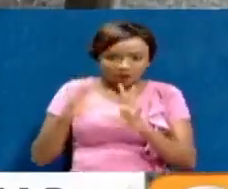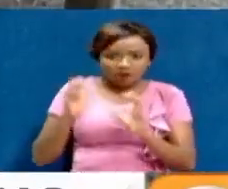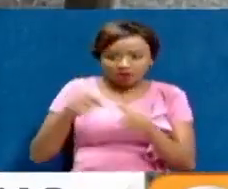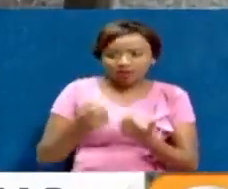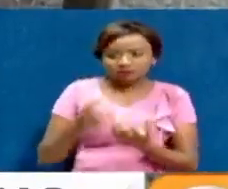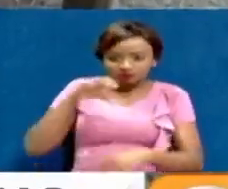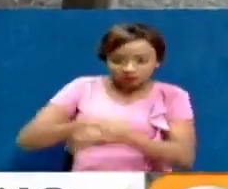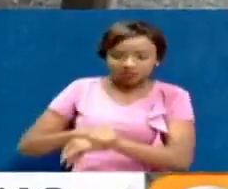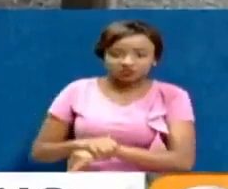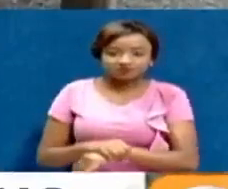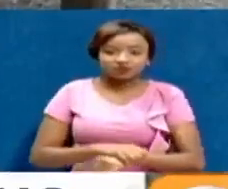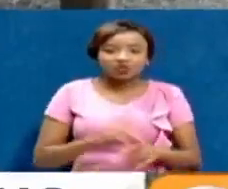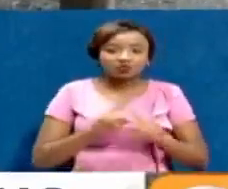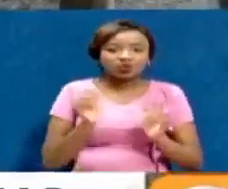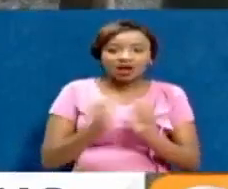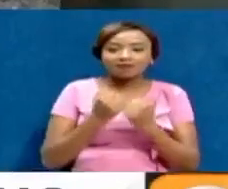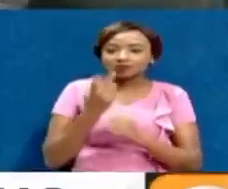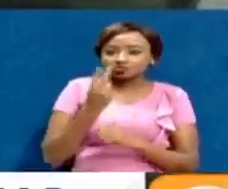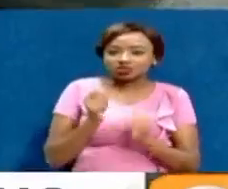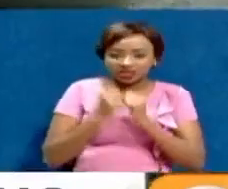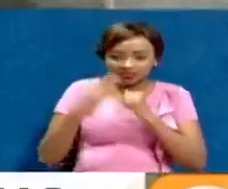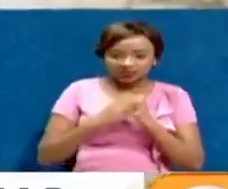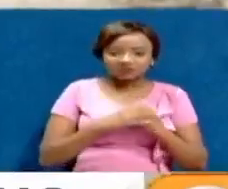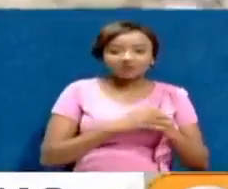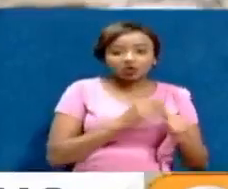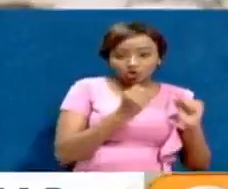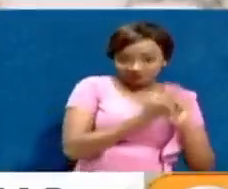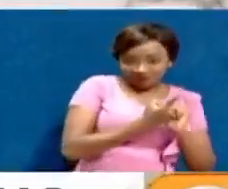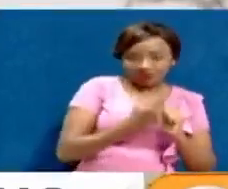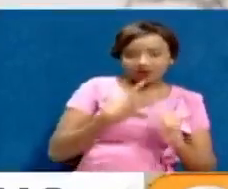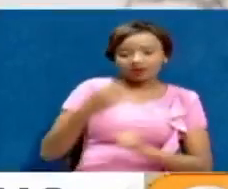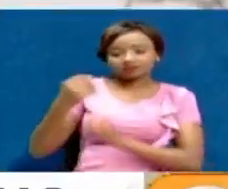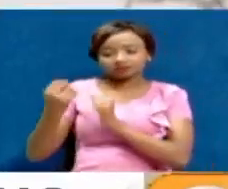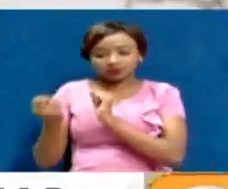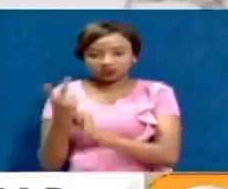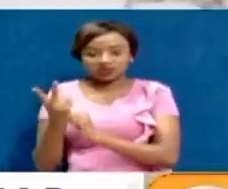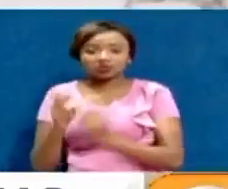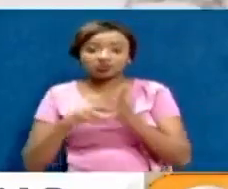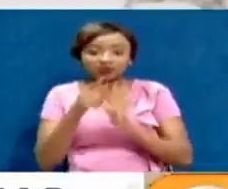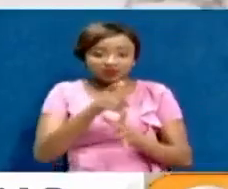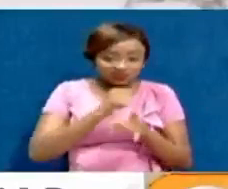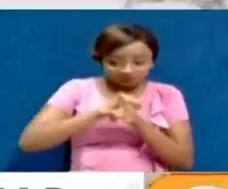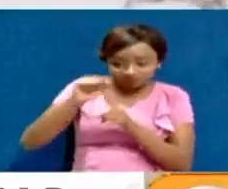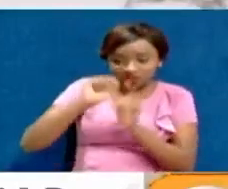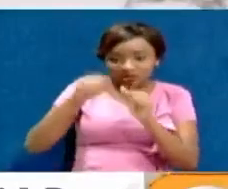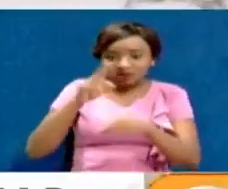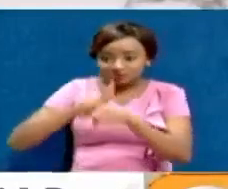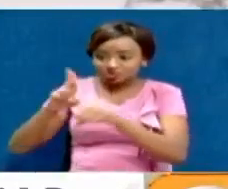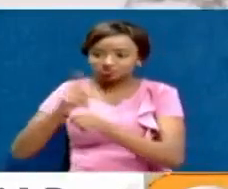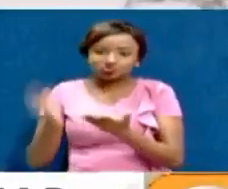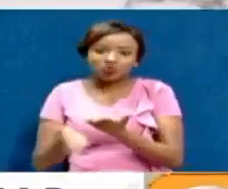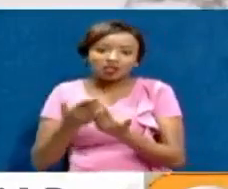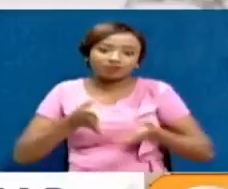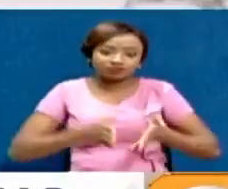second procedure done in December of the same year. Southern white rhinos at the Ol Pajeta Conservancy will be used as surrogate mothers in